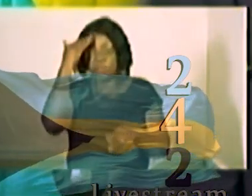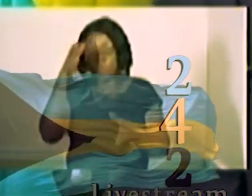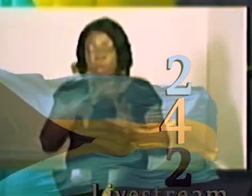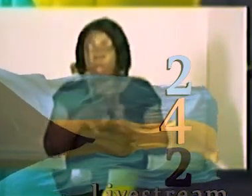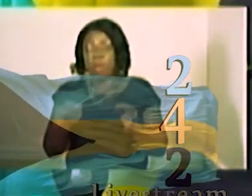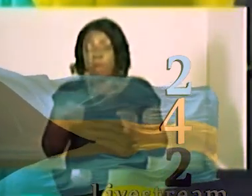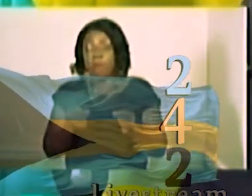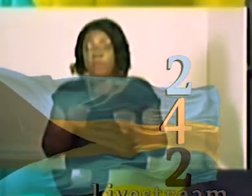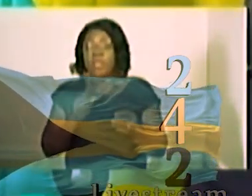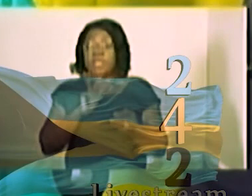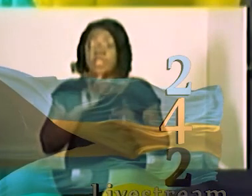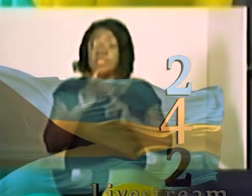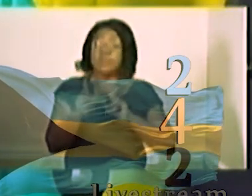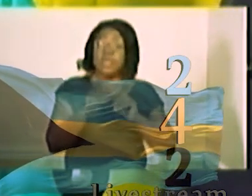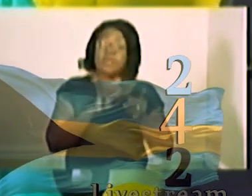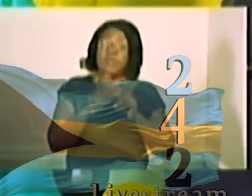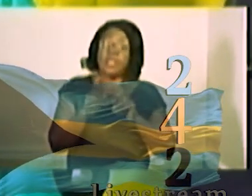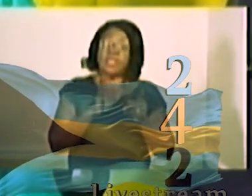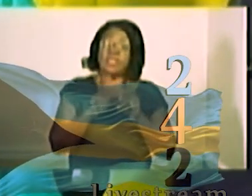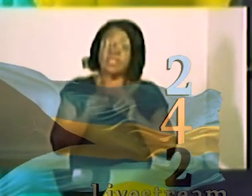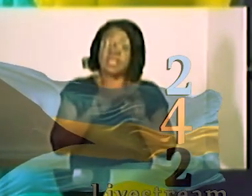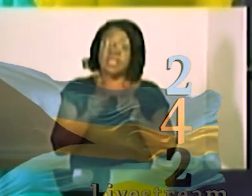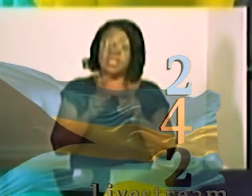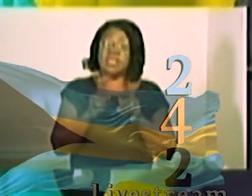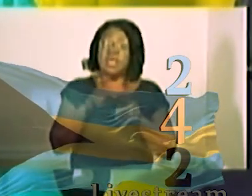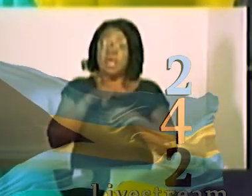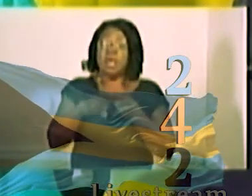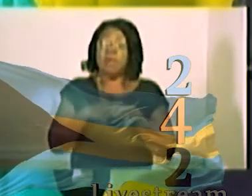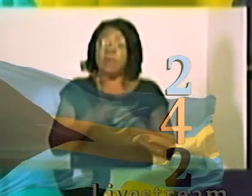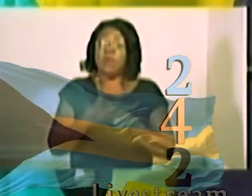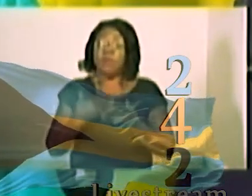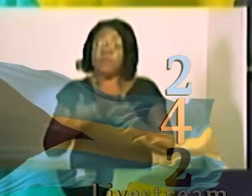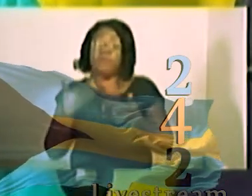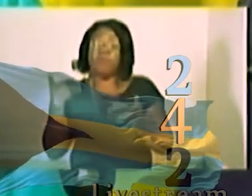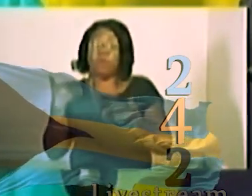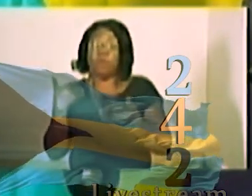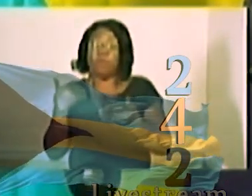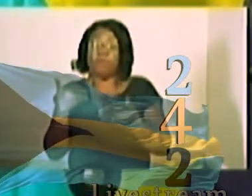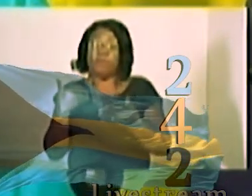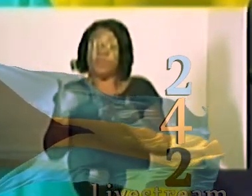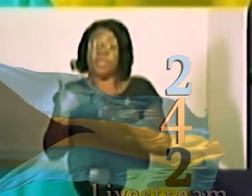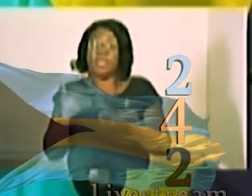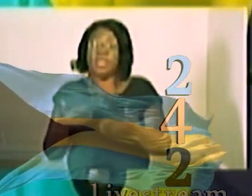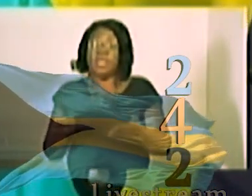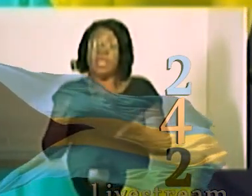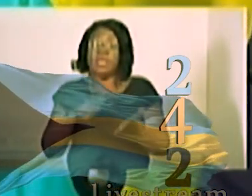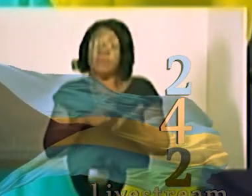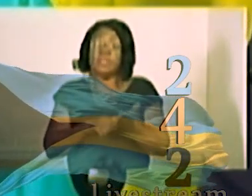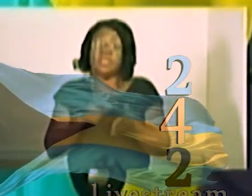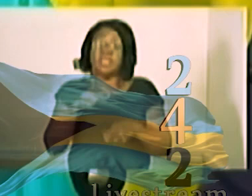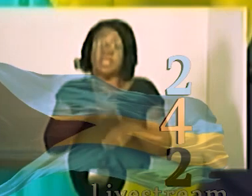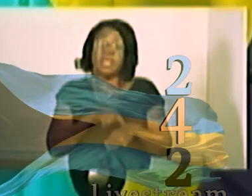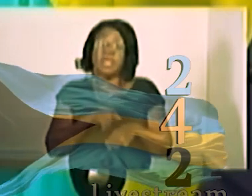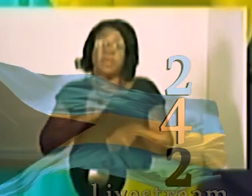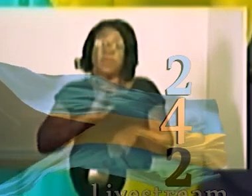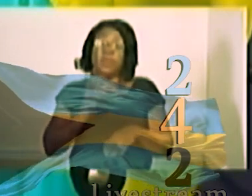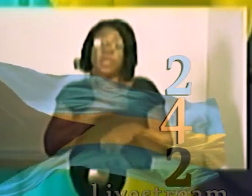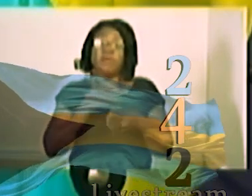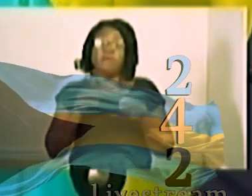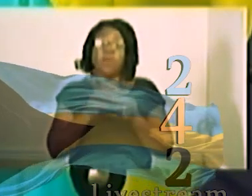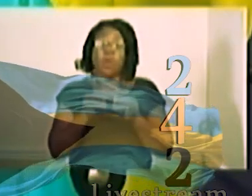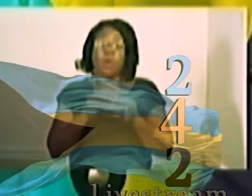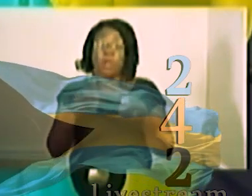discussed and debated extensively in the public domain. And at this particular point in time, we are more